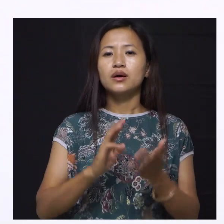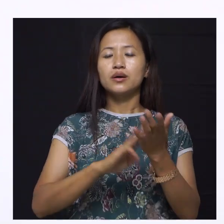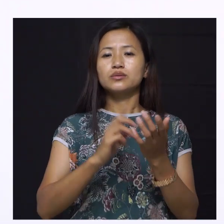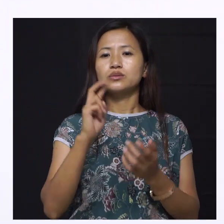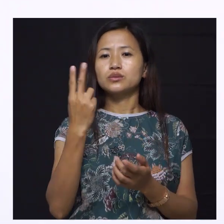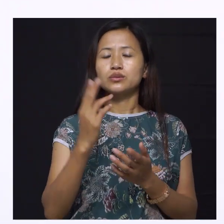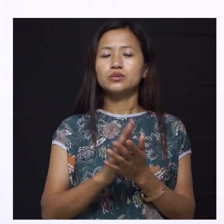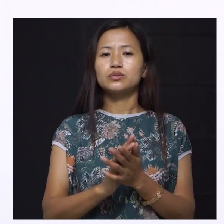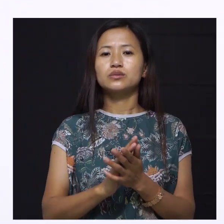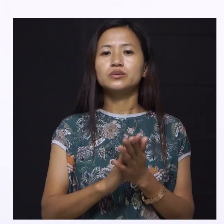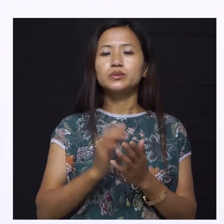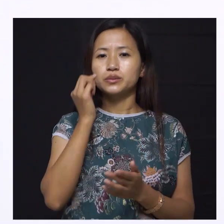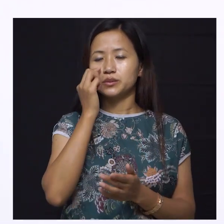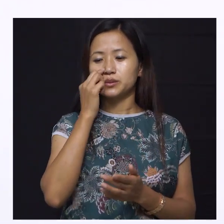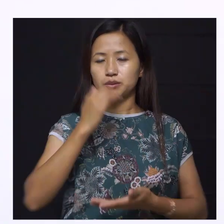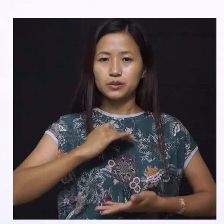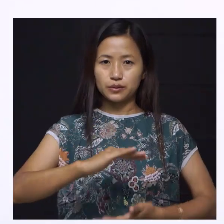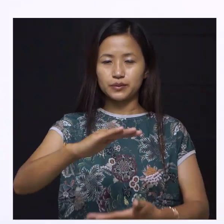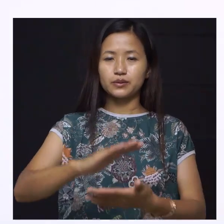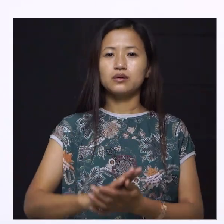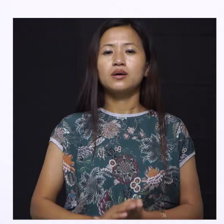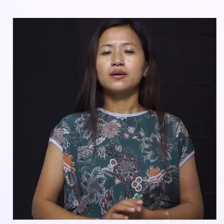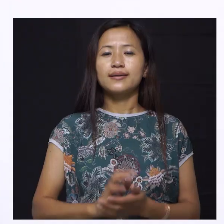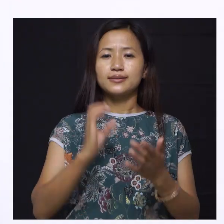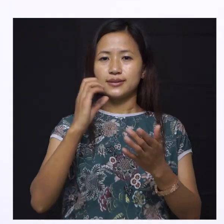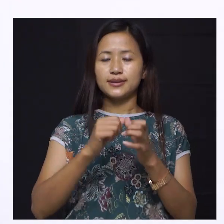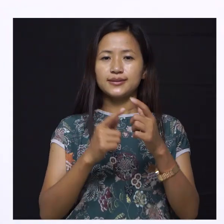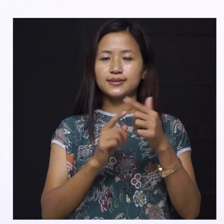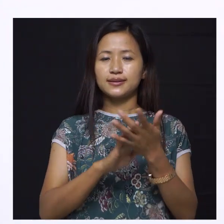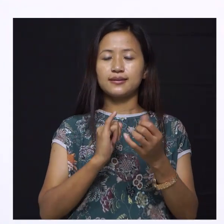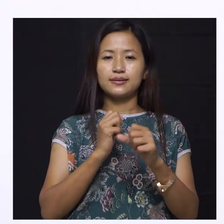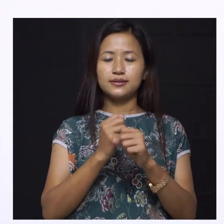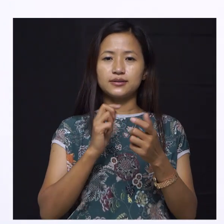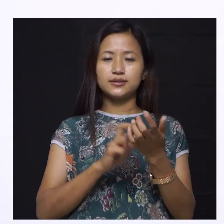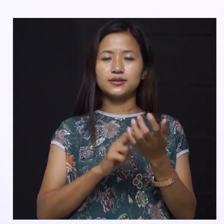and Kathleen, you will see her as the older daughter, and she is also